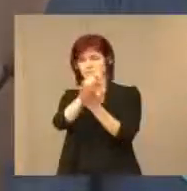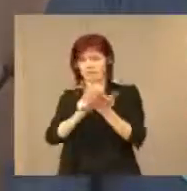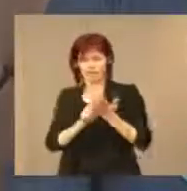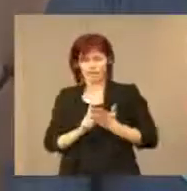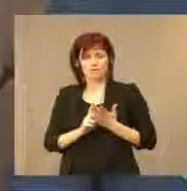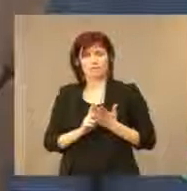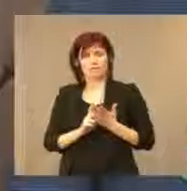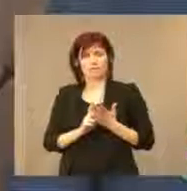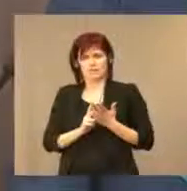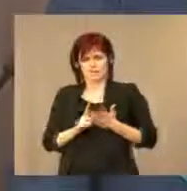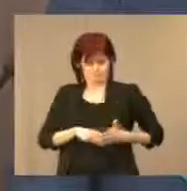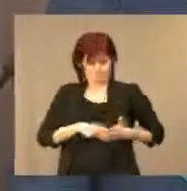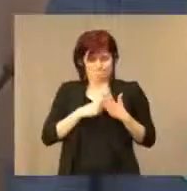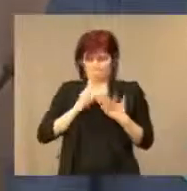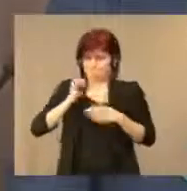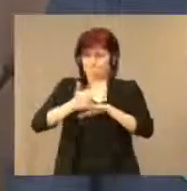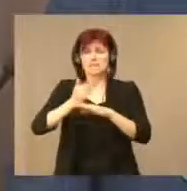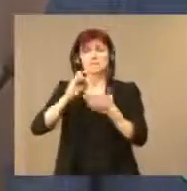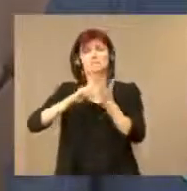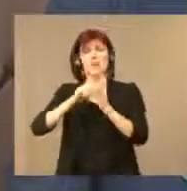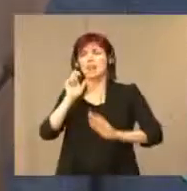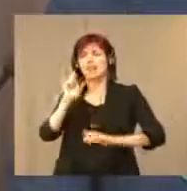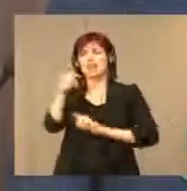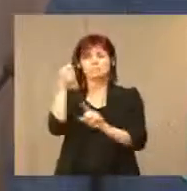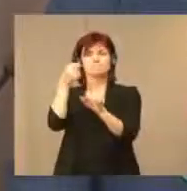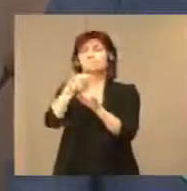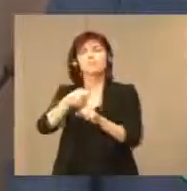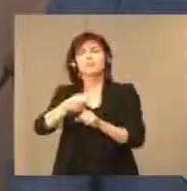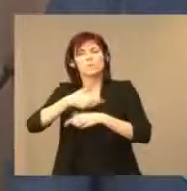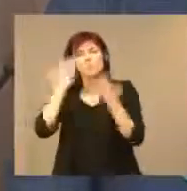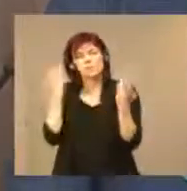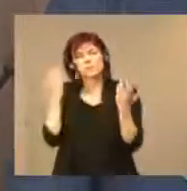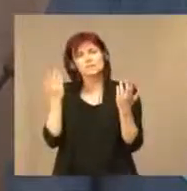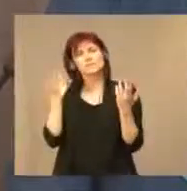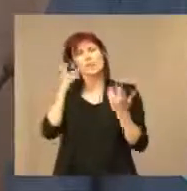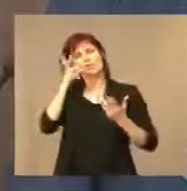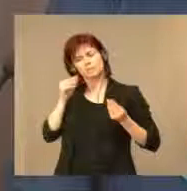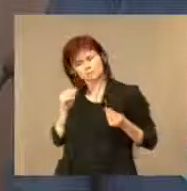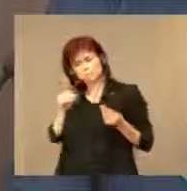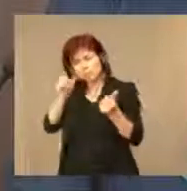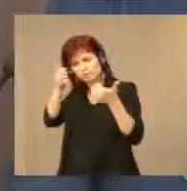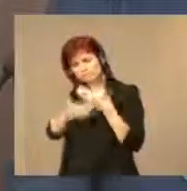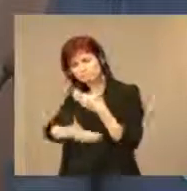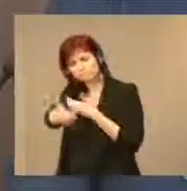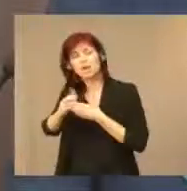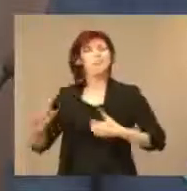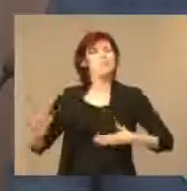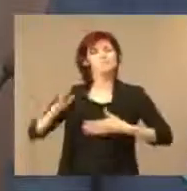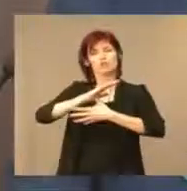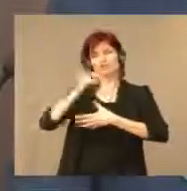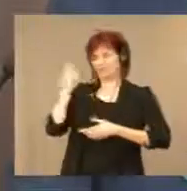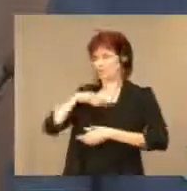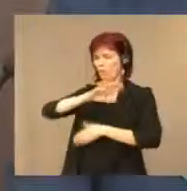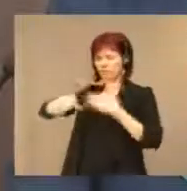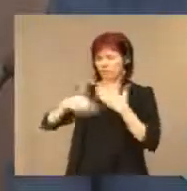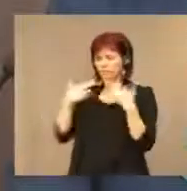then there is no problem later on. If we start looking at people with disabilities as human beings first, and just seeing